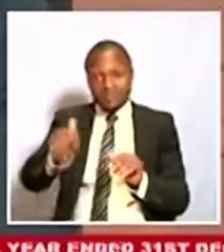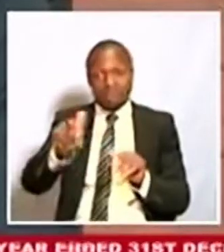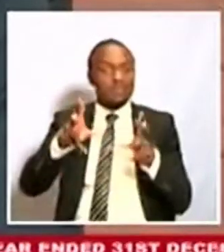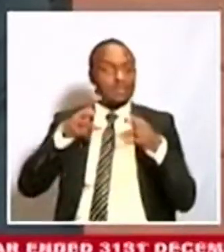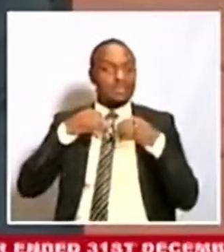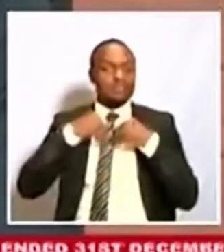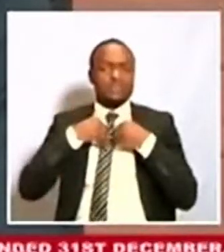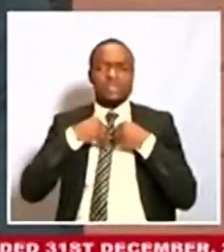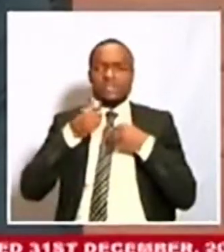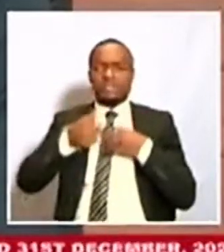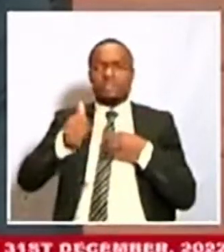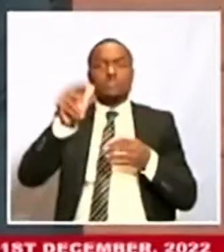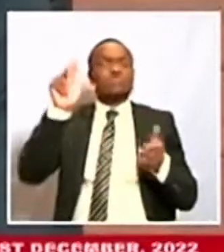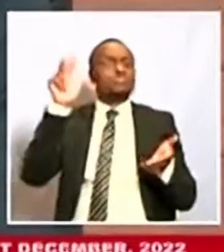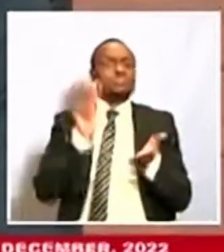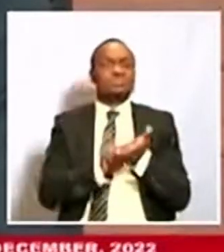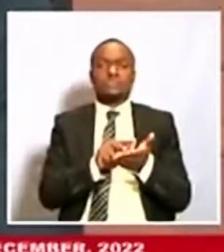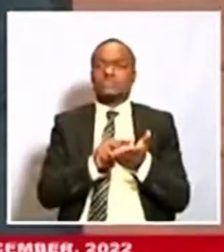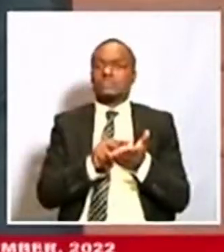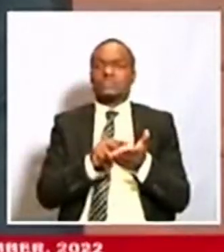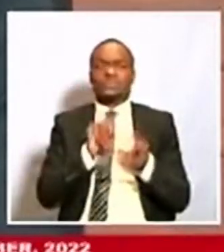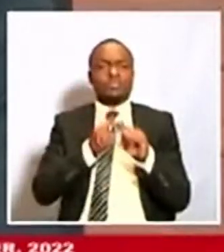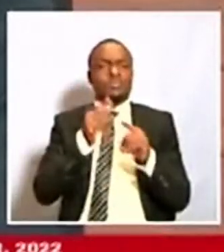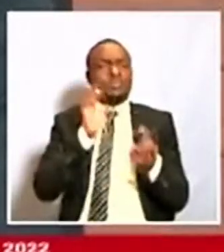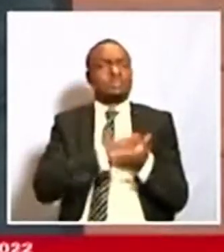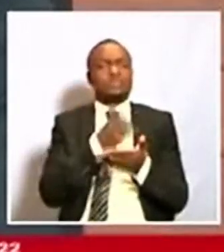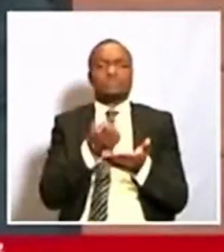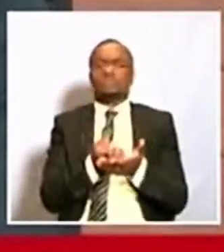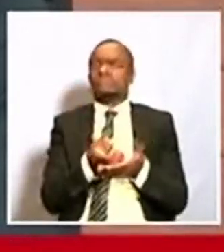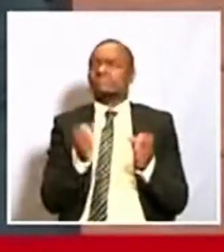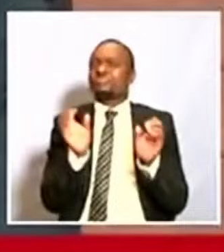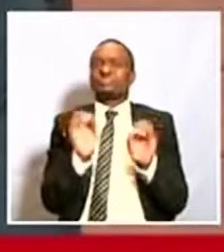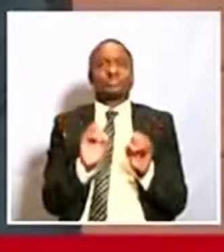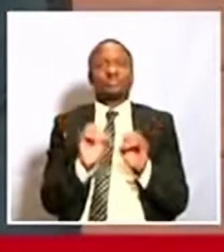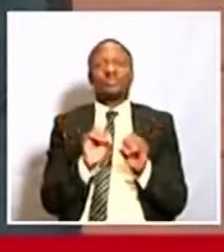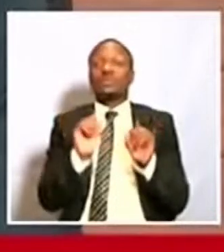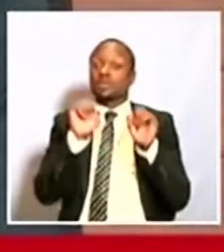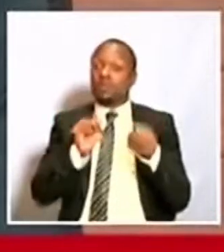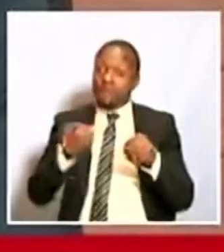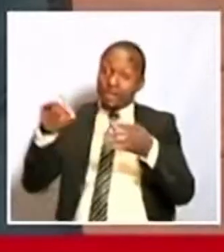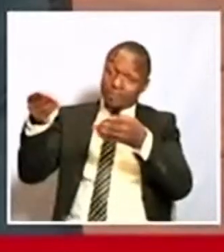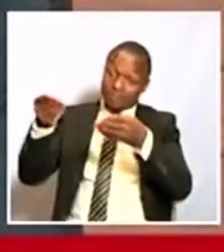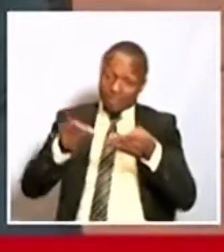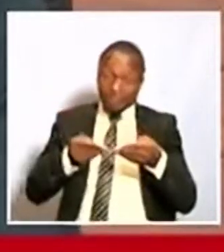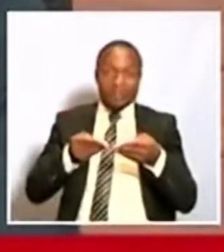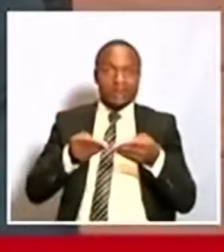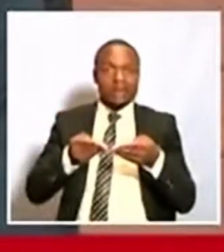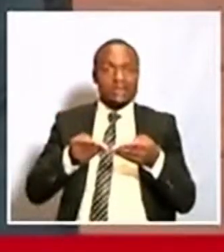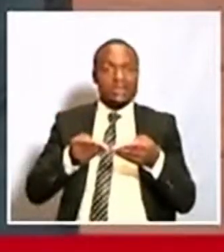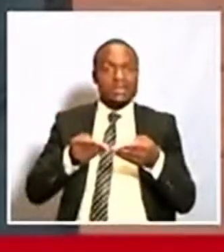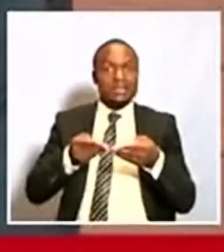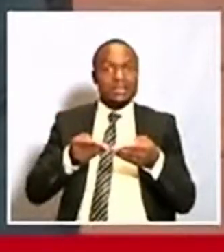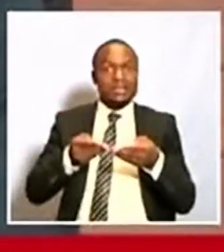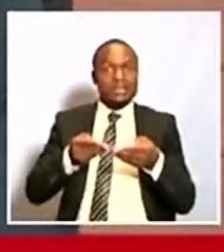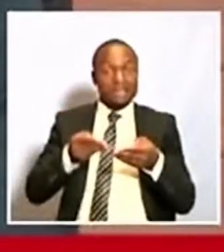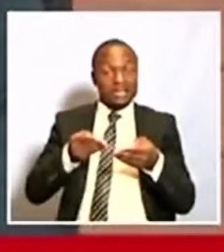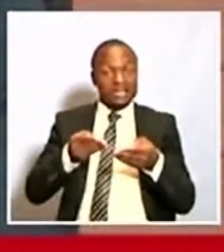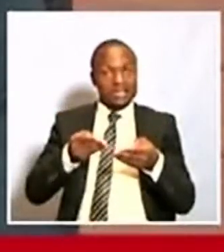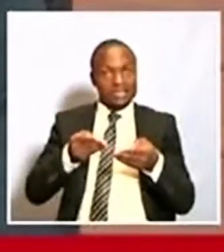committee, you could have even brought his NRC to show that indeed